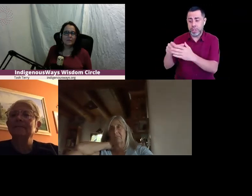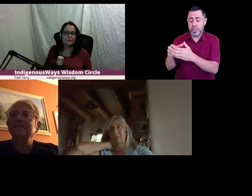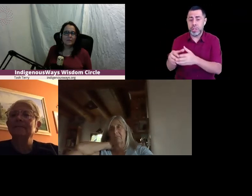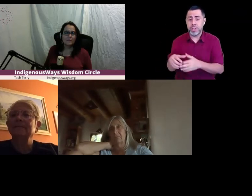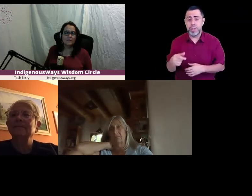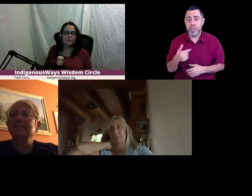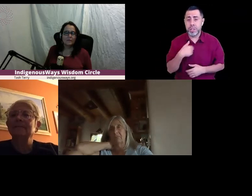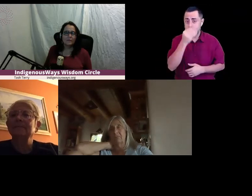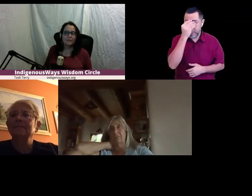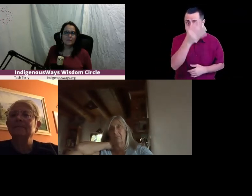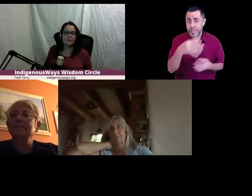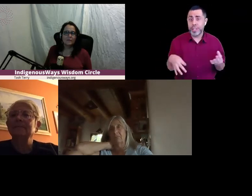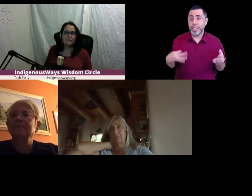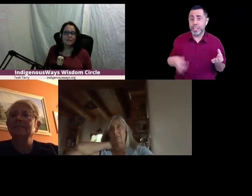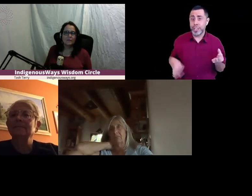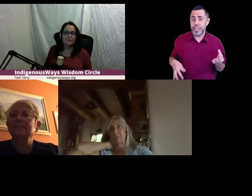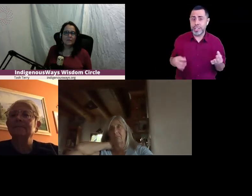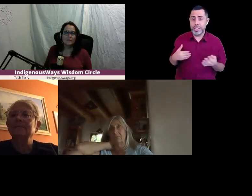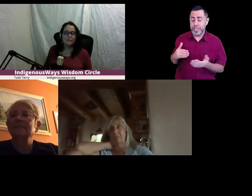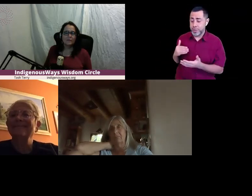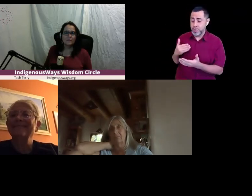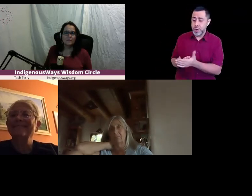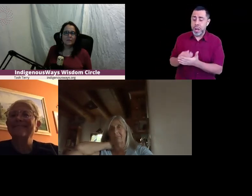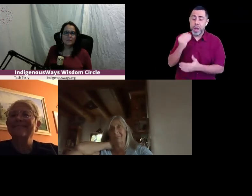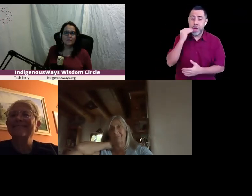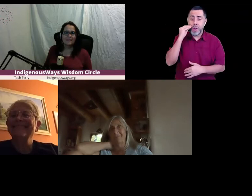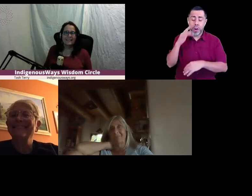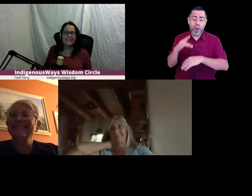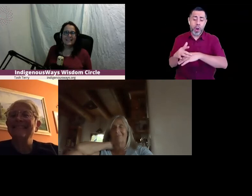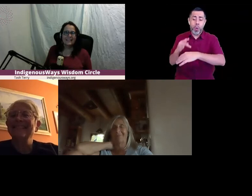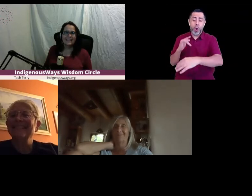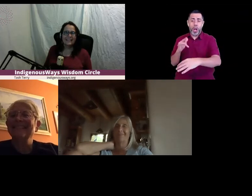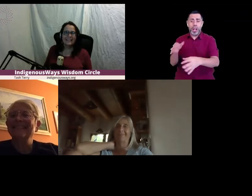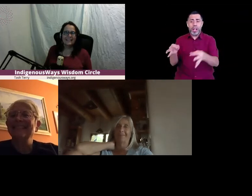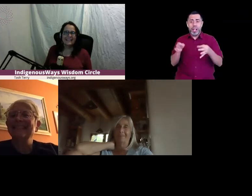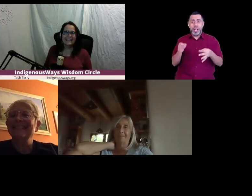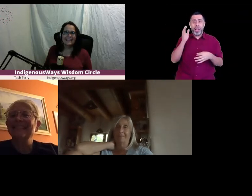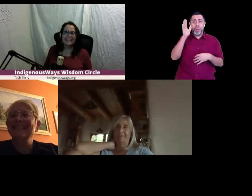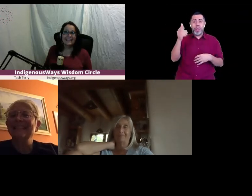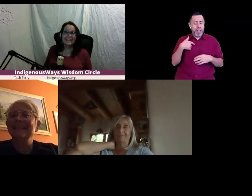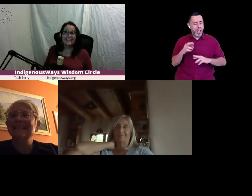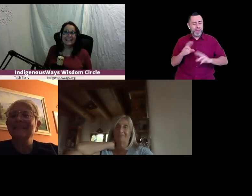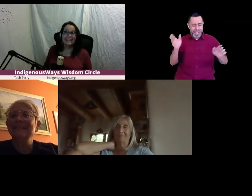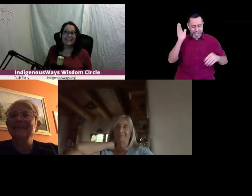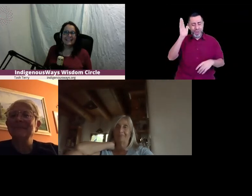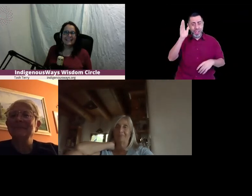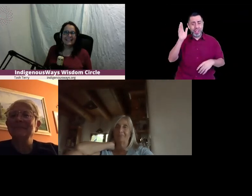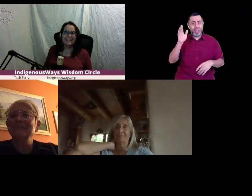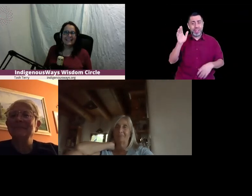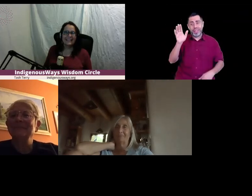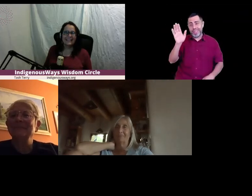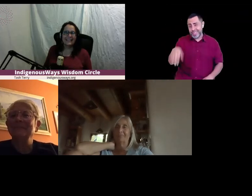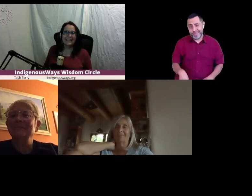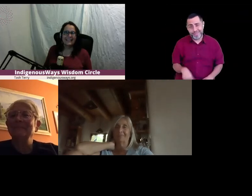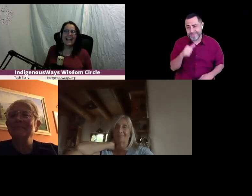going to be home early. I'm going to get this stuff. I'm ready. Wouldn't you know it? It didn't turn out that